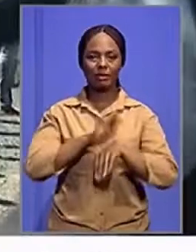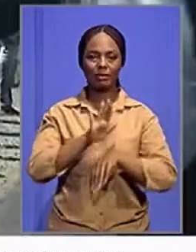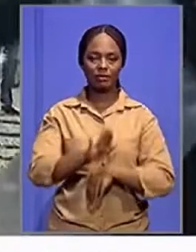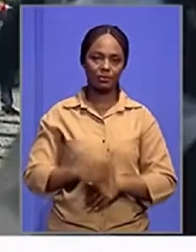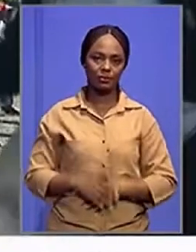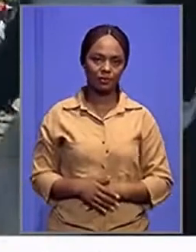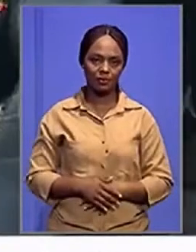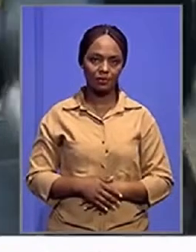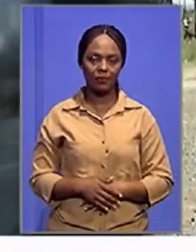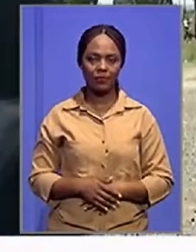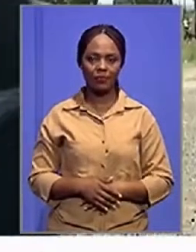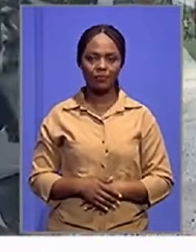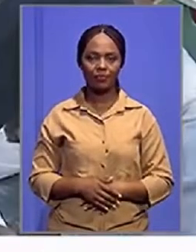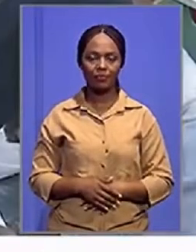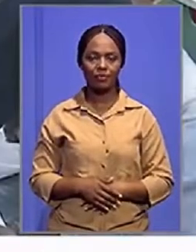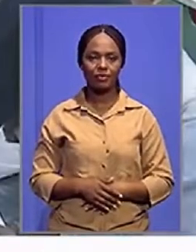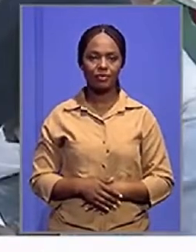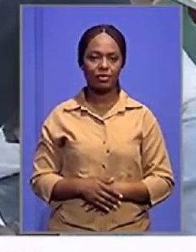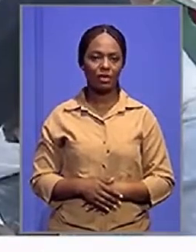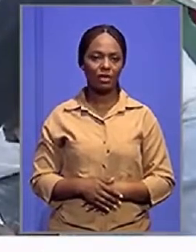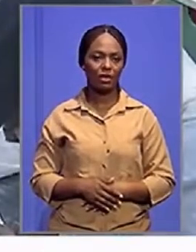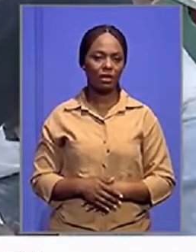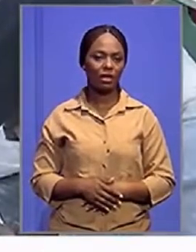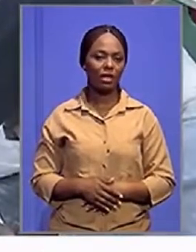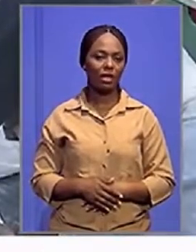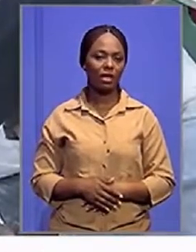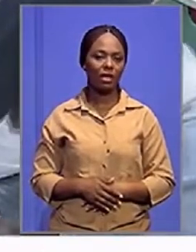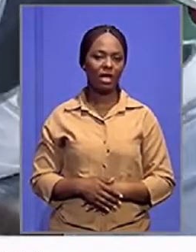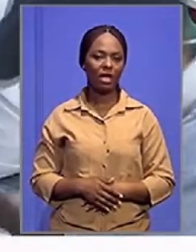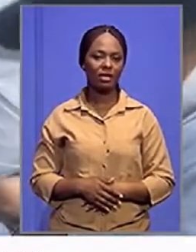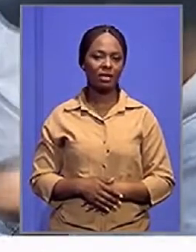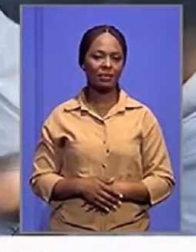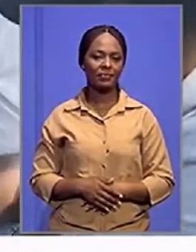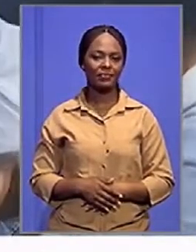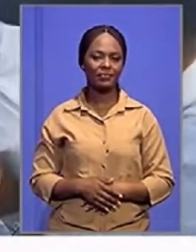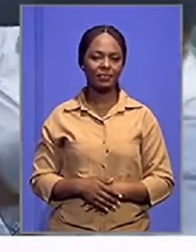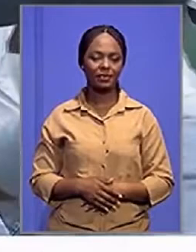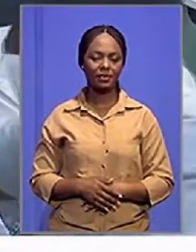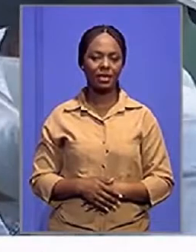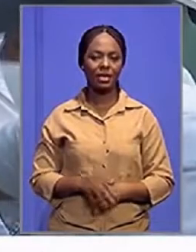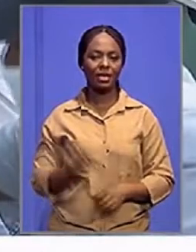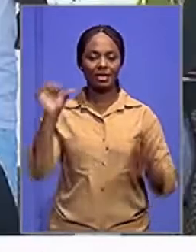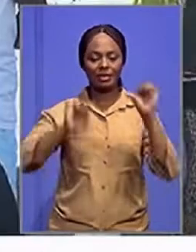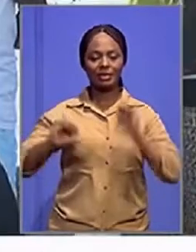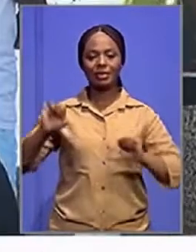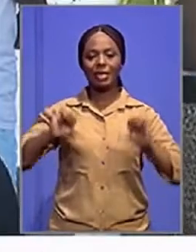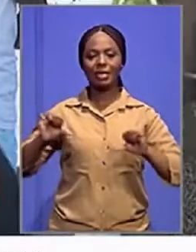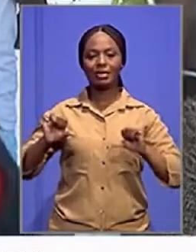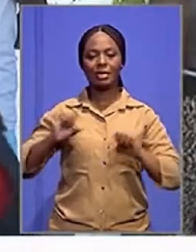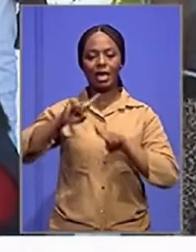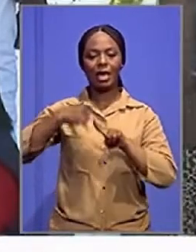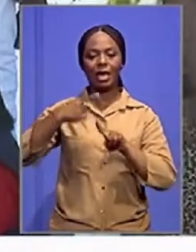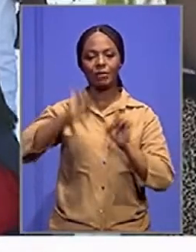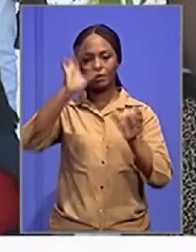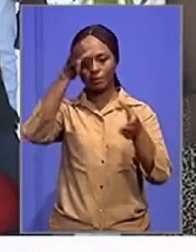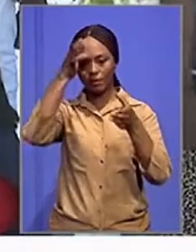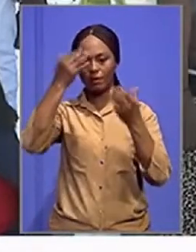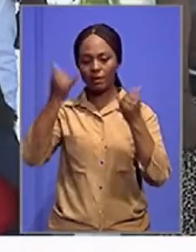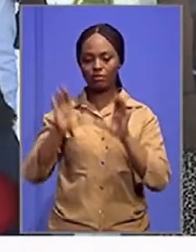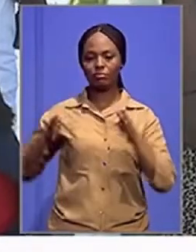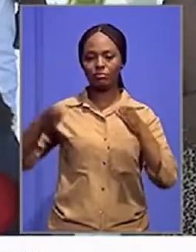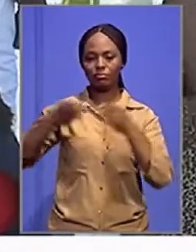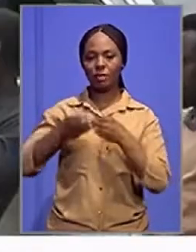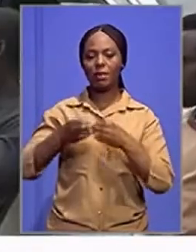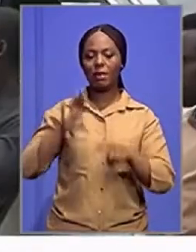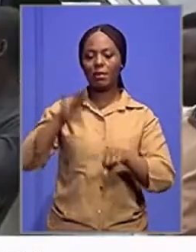000 ASEGA FATE LA SEHA DEA DEUKEDI PEDI , BAIZANA APEBA SA ENCE BA AFRICA BORWA , BANZABA UPULLO ,ZE MOFUTA